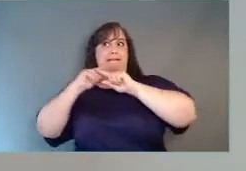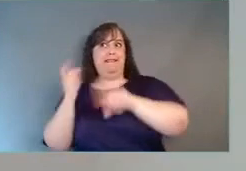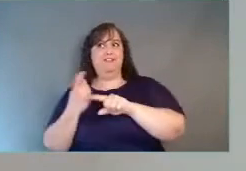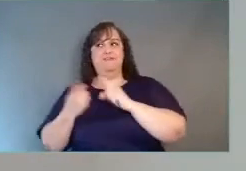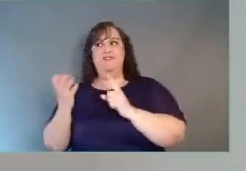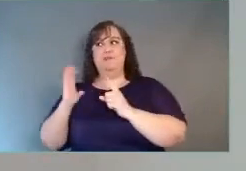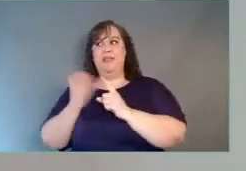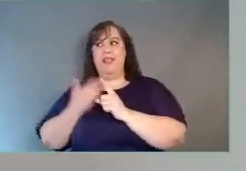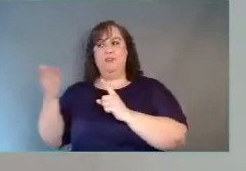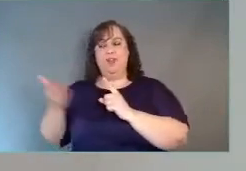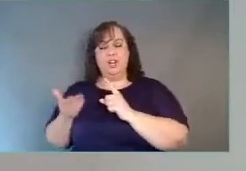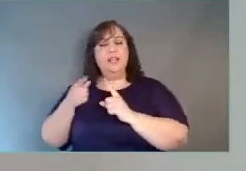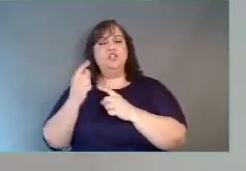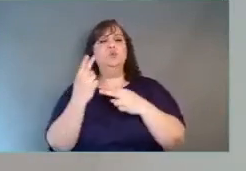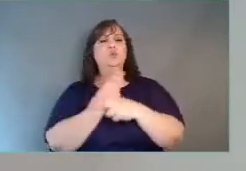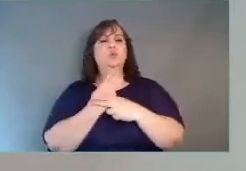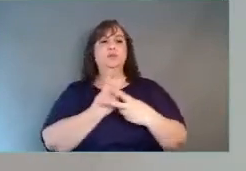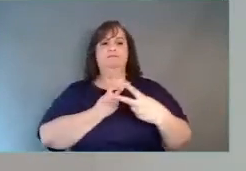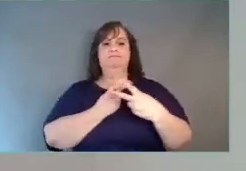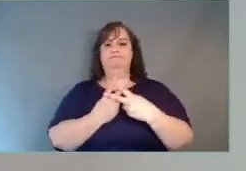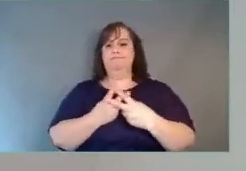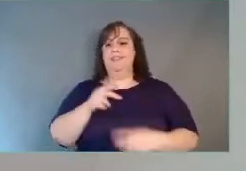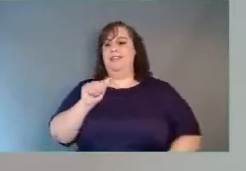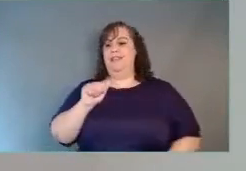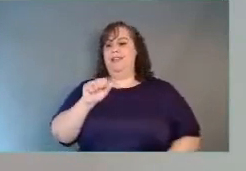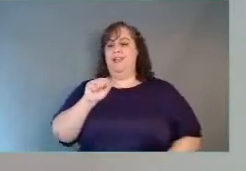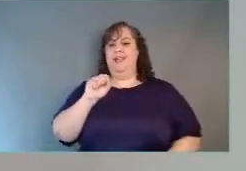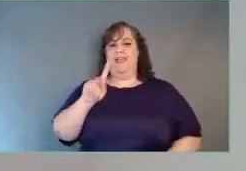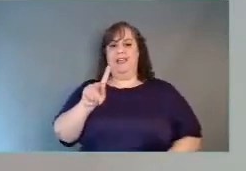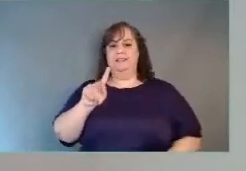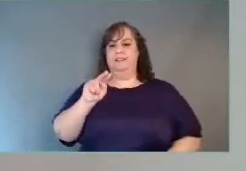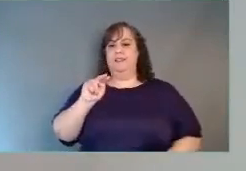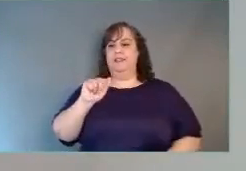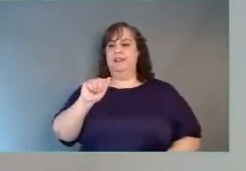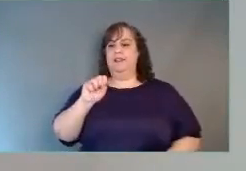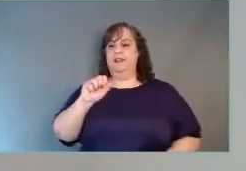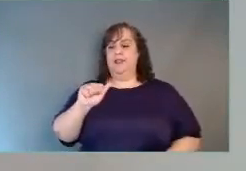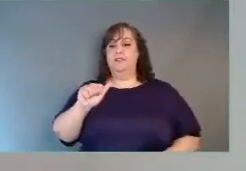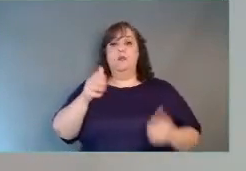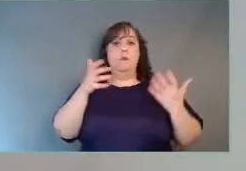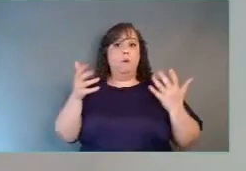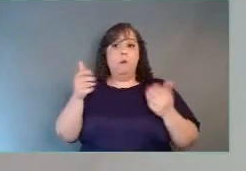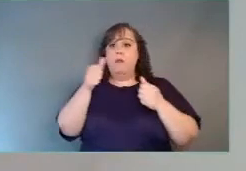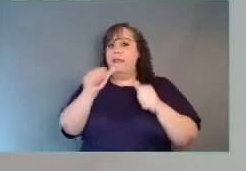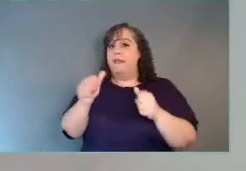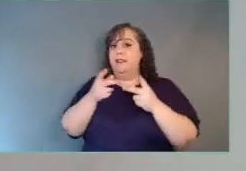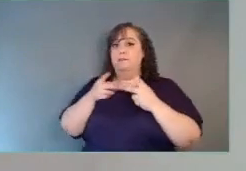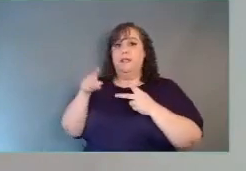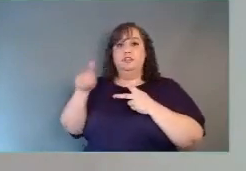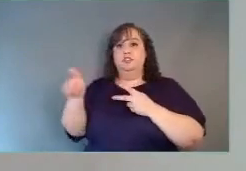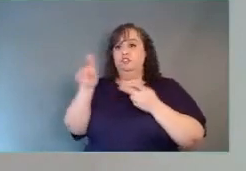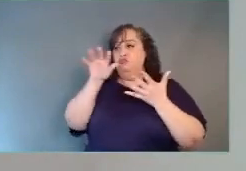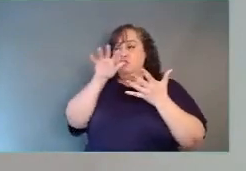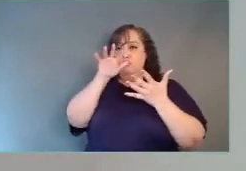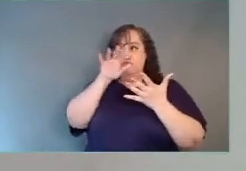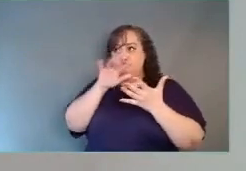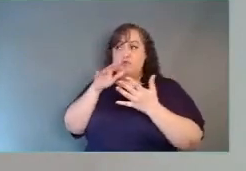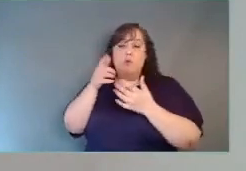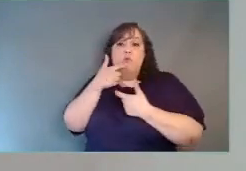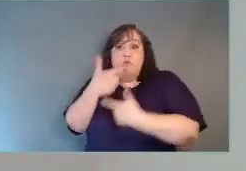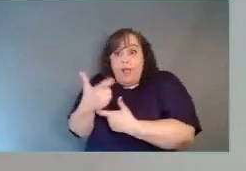social media, or you can write in the comment box wherever you're watching the show today. But first, have you ever heard of the